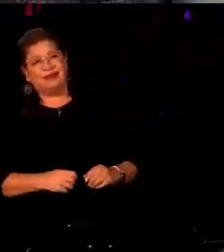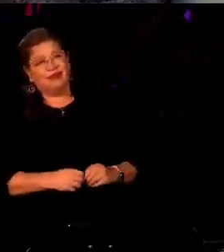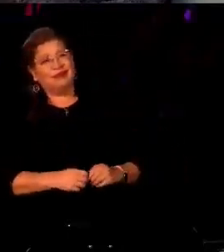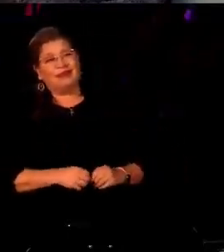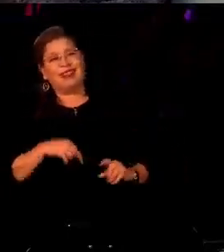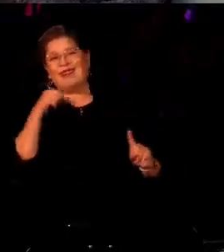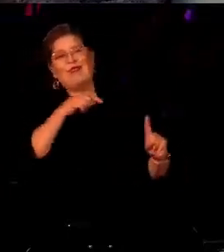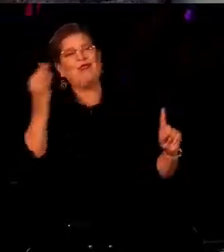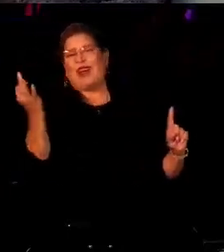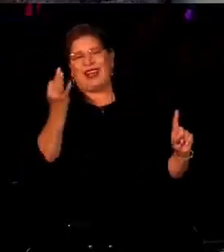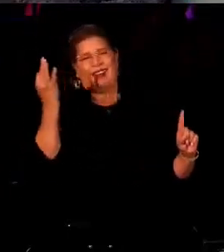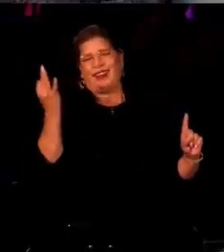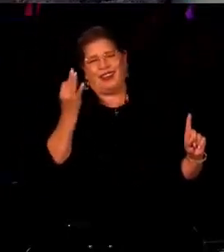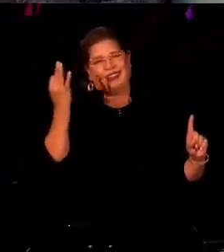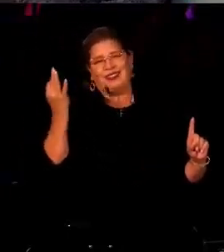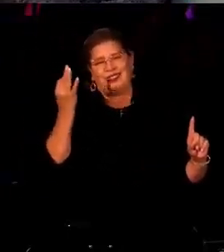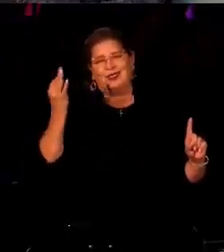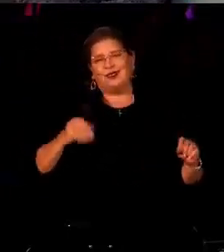It's Friday.